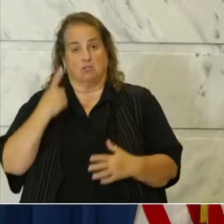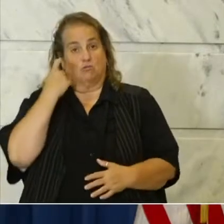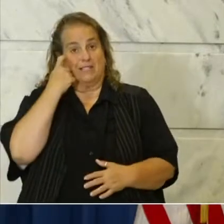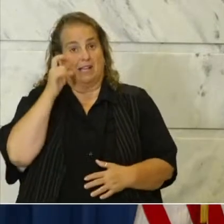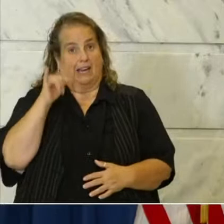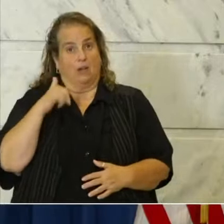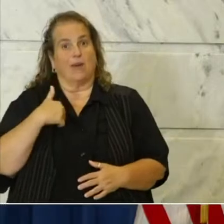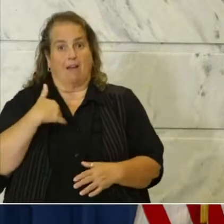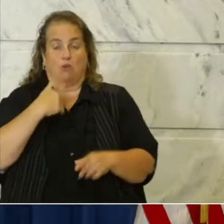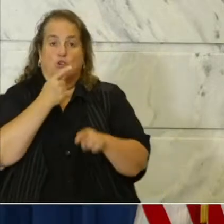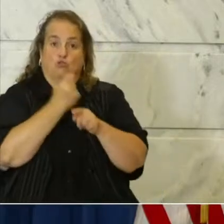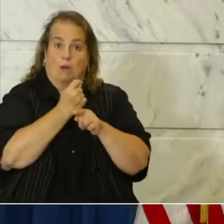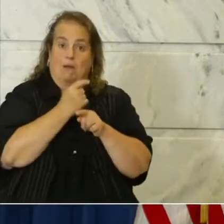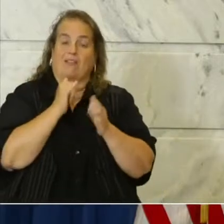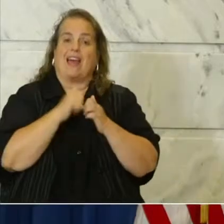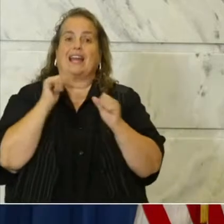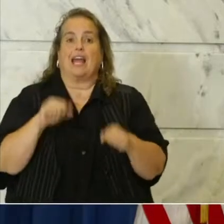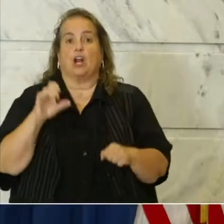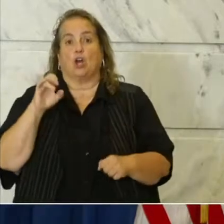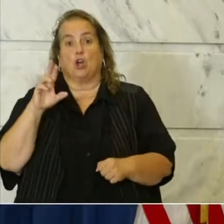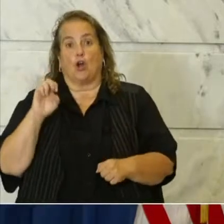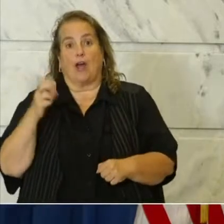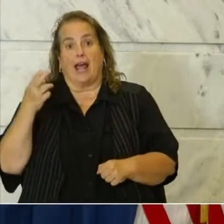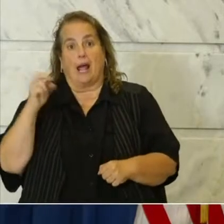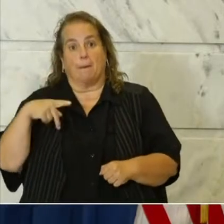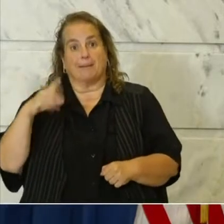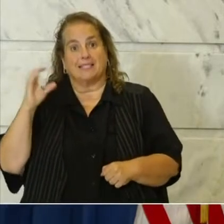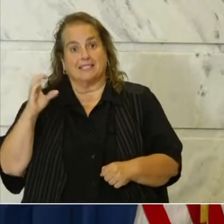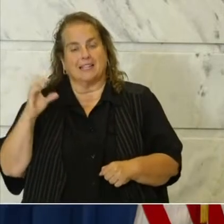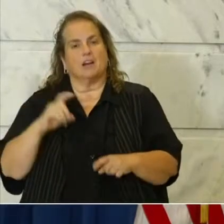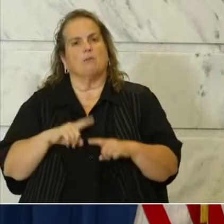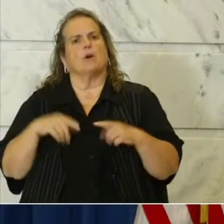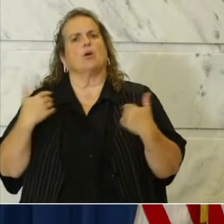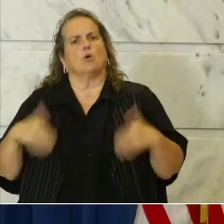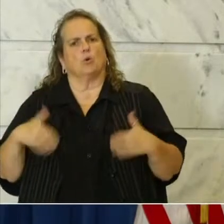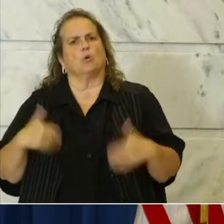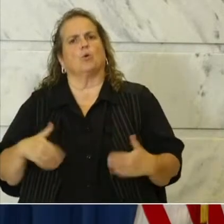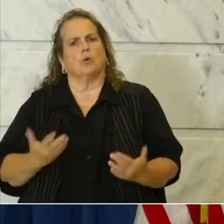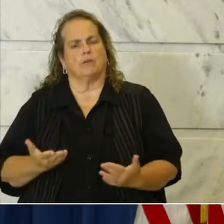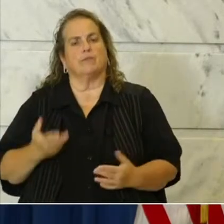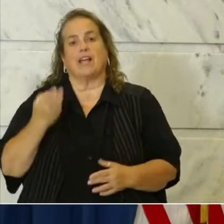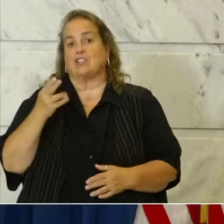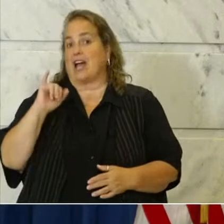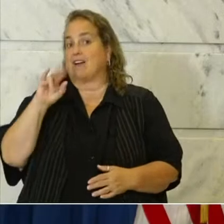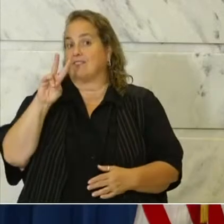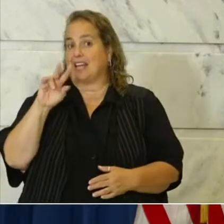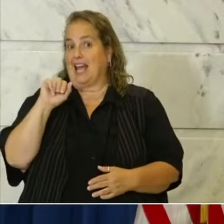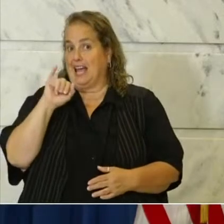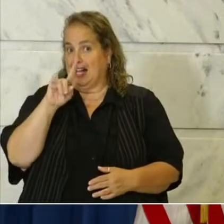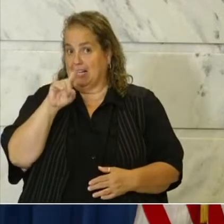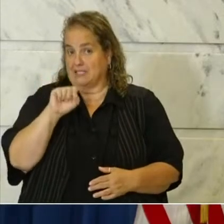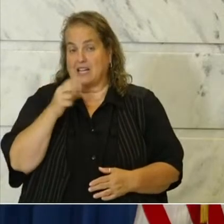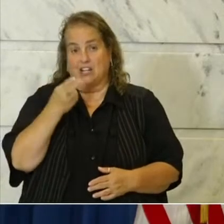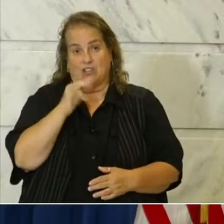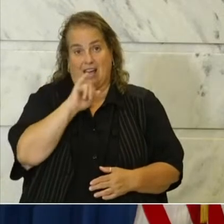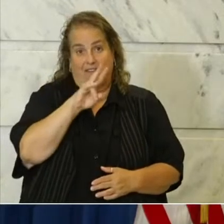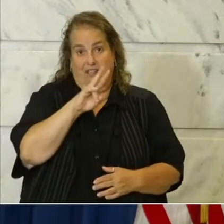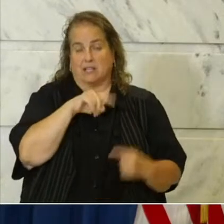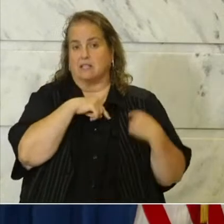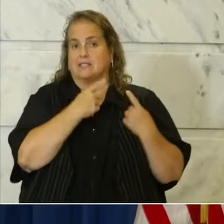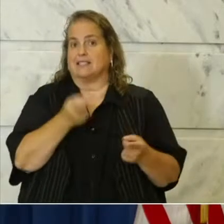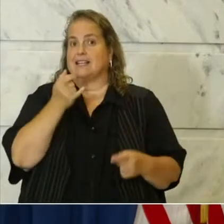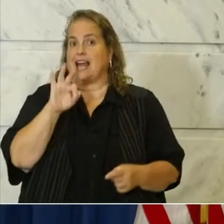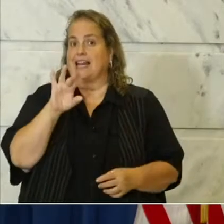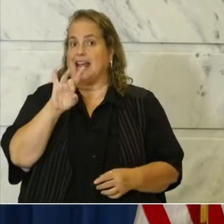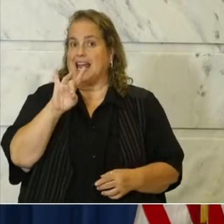have treatments that are curative but very expensive. HIV/AIDS. HIV has been with us since 1986.